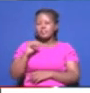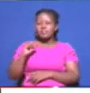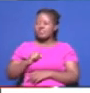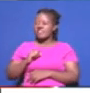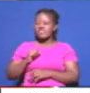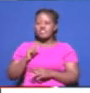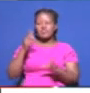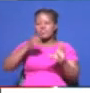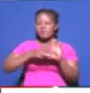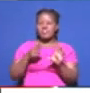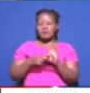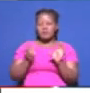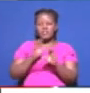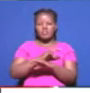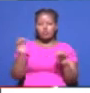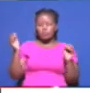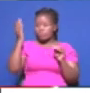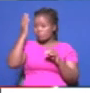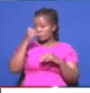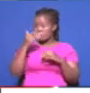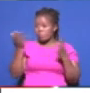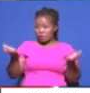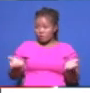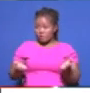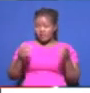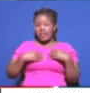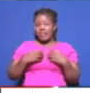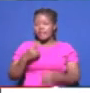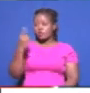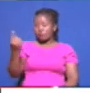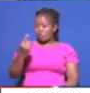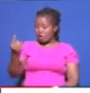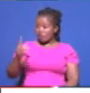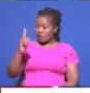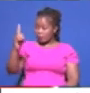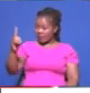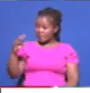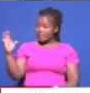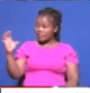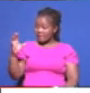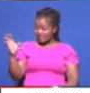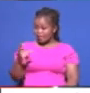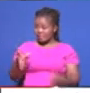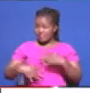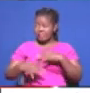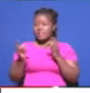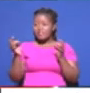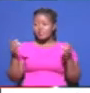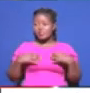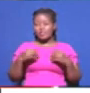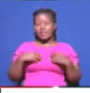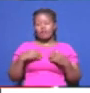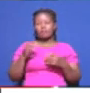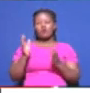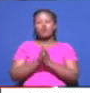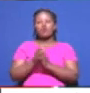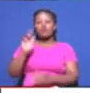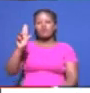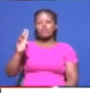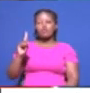in that exercise, because we are told that the only one candidate who actually showed his interest in that particular seat on UDA ticket